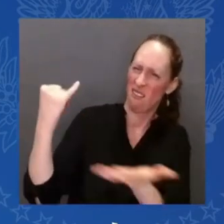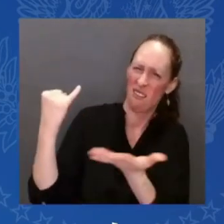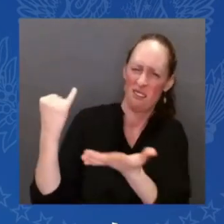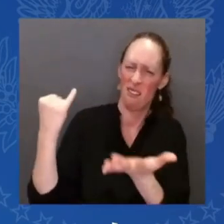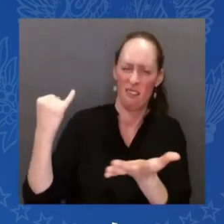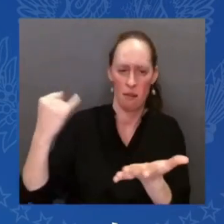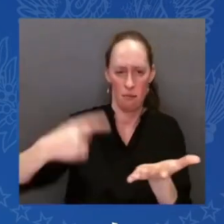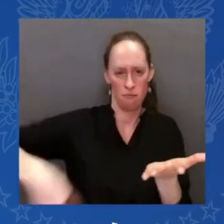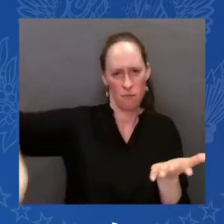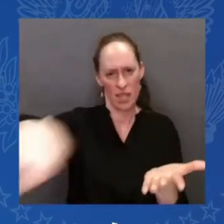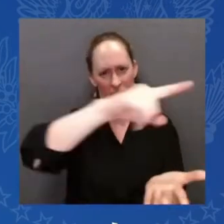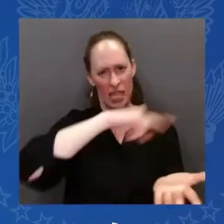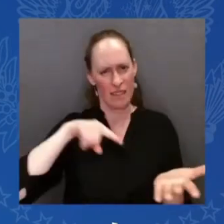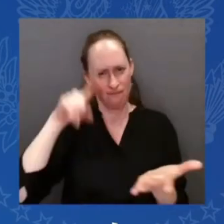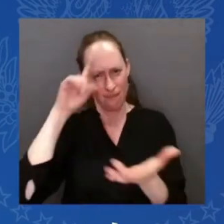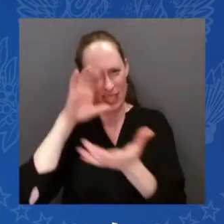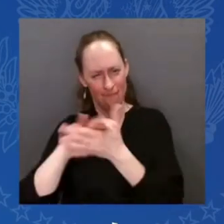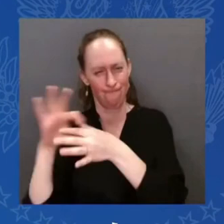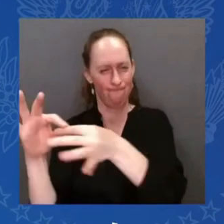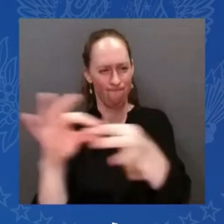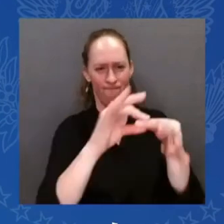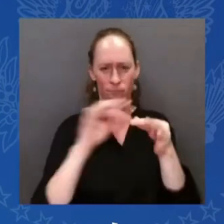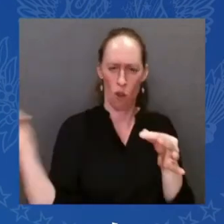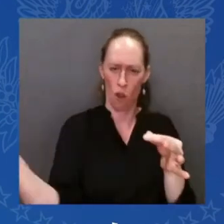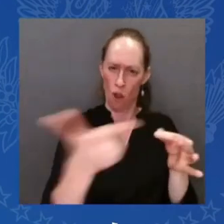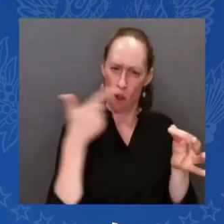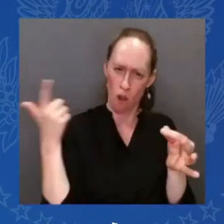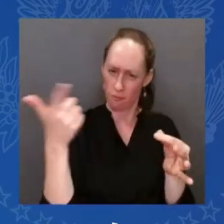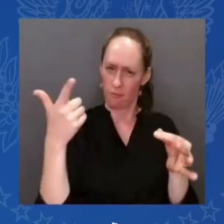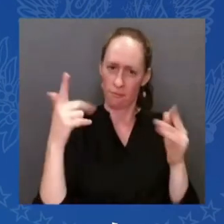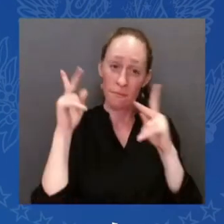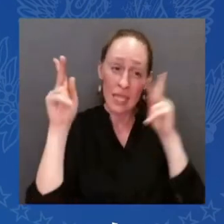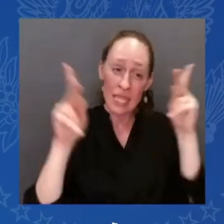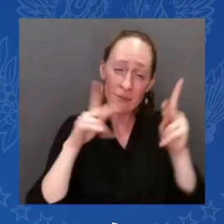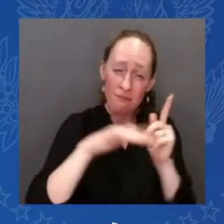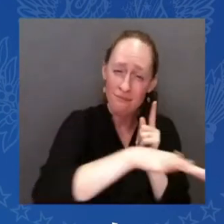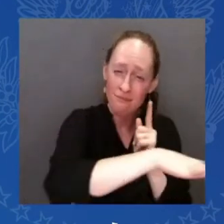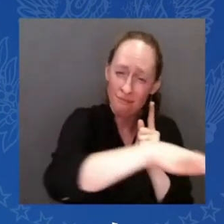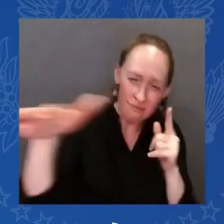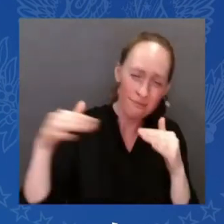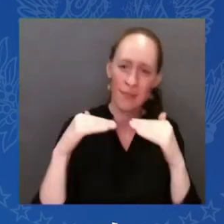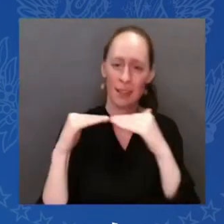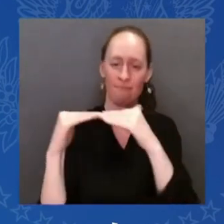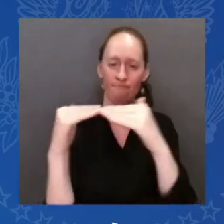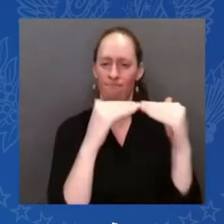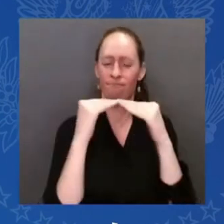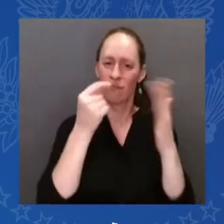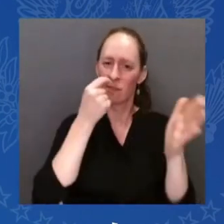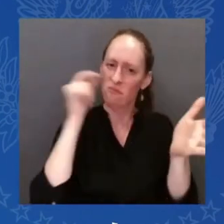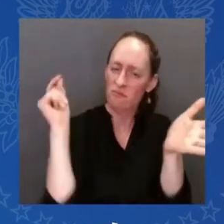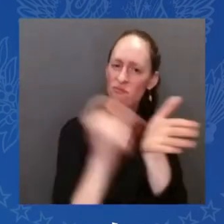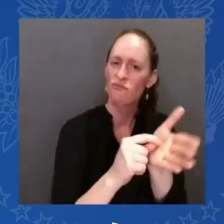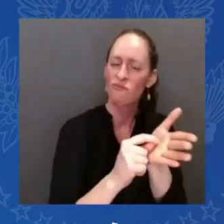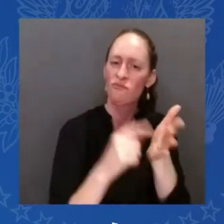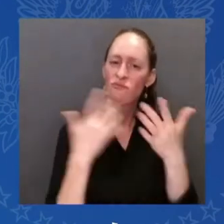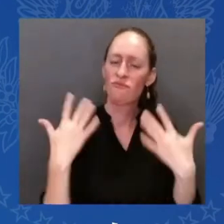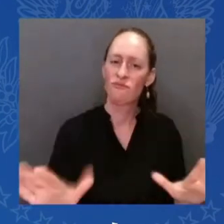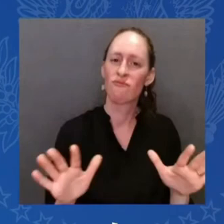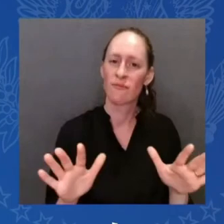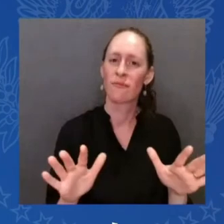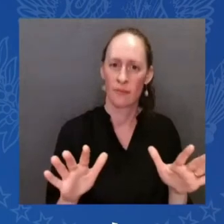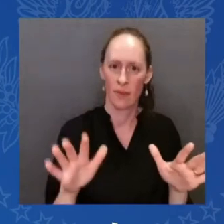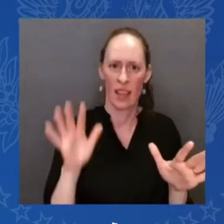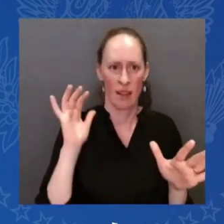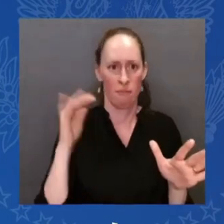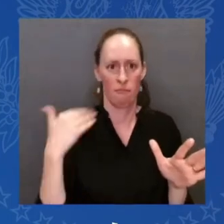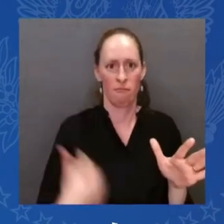we've never fully lived up to it. We've never lived up to it. We've never abandoned it. And we keep trying to make it better. You know, since our founding,